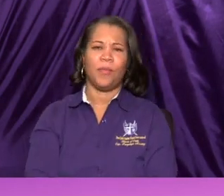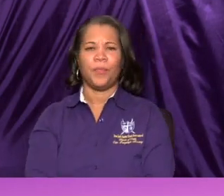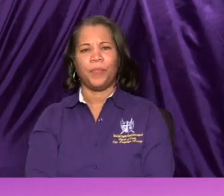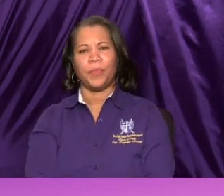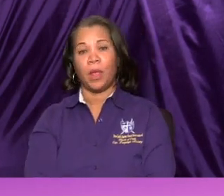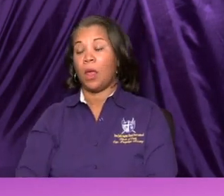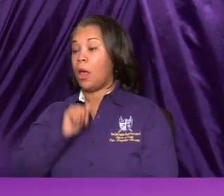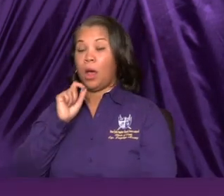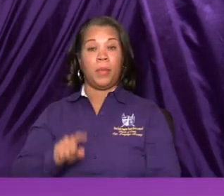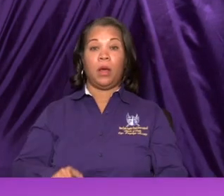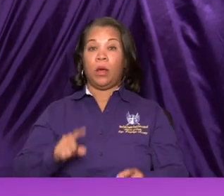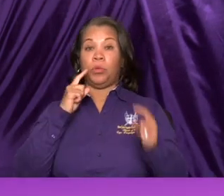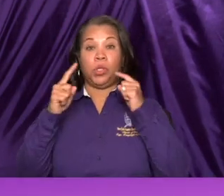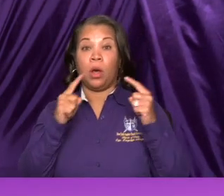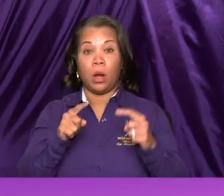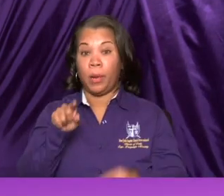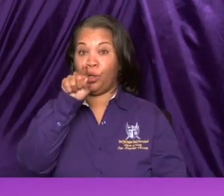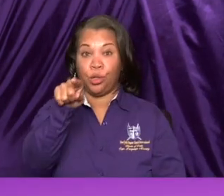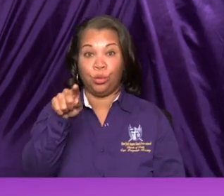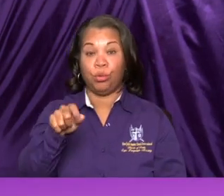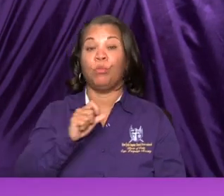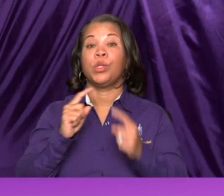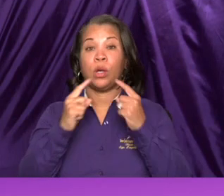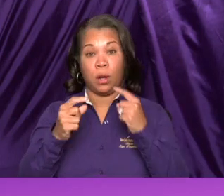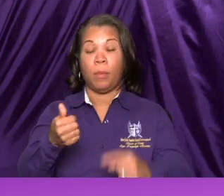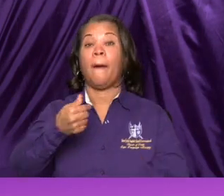I'm not talking about y'all, I'm talking about myself this morning.